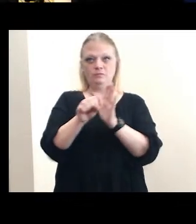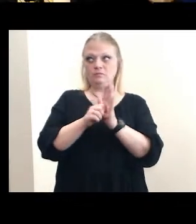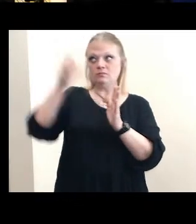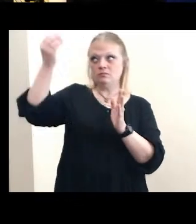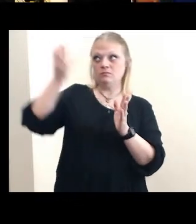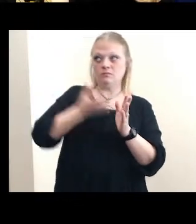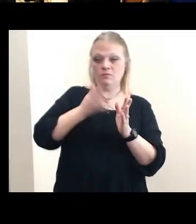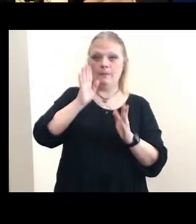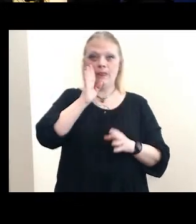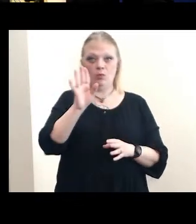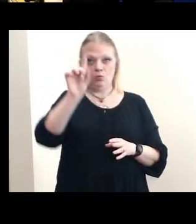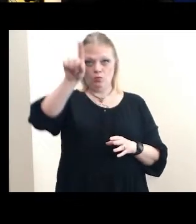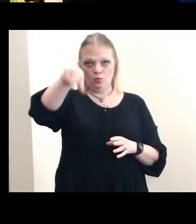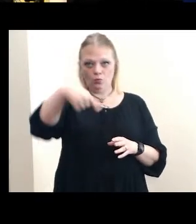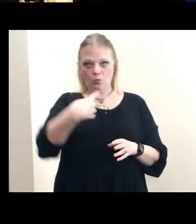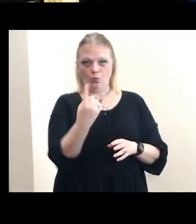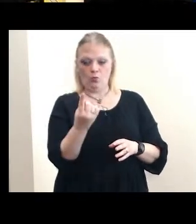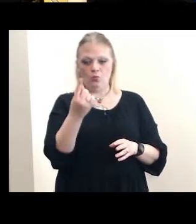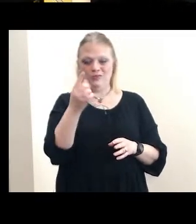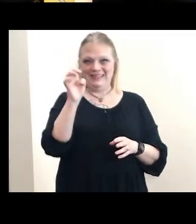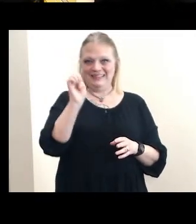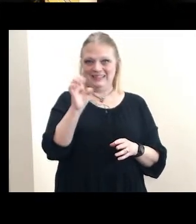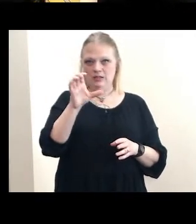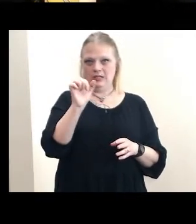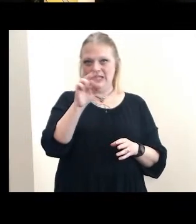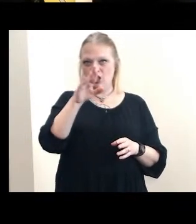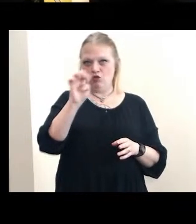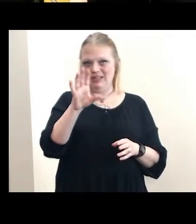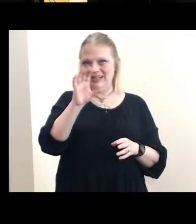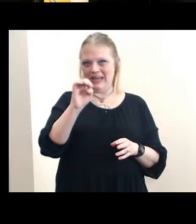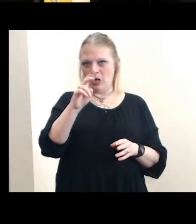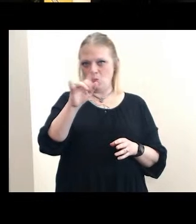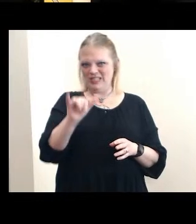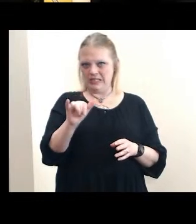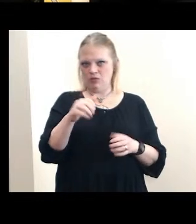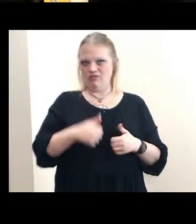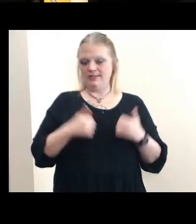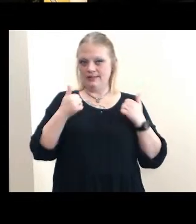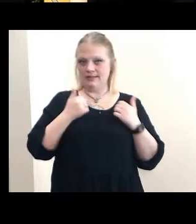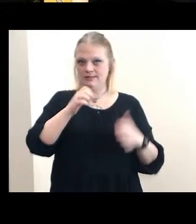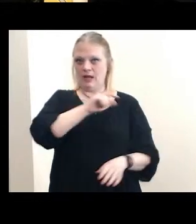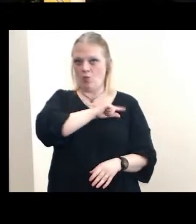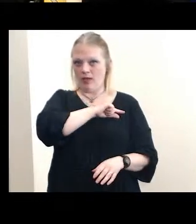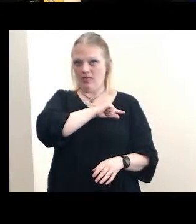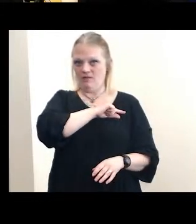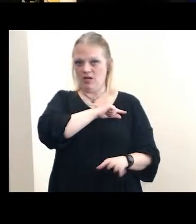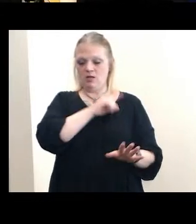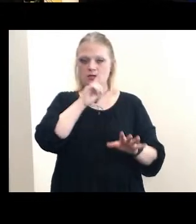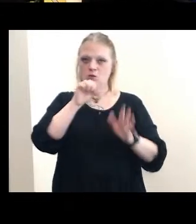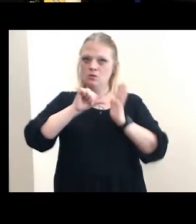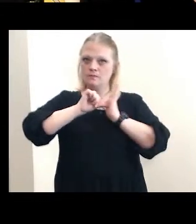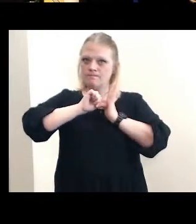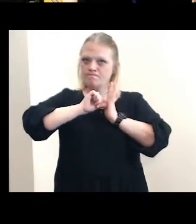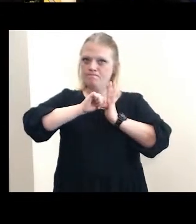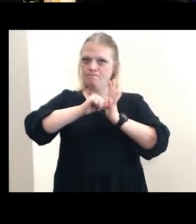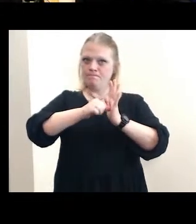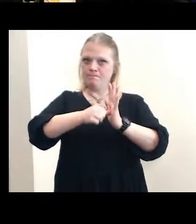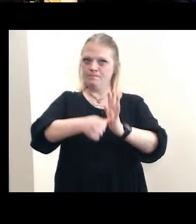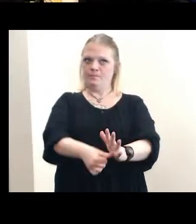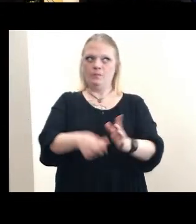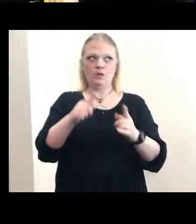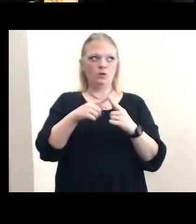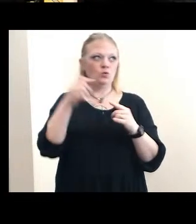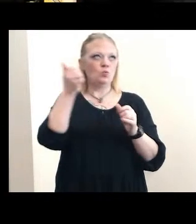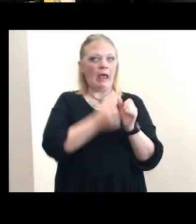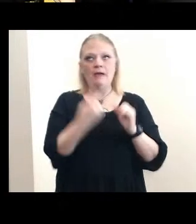is going to be only Erie County residents who qualify. So I am stressing to everyone